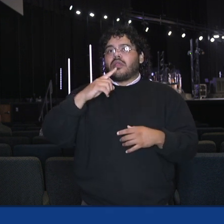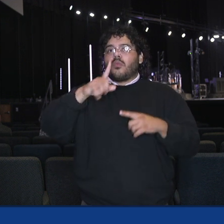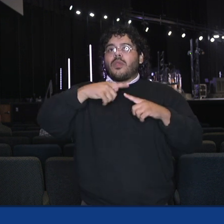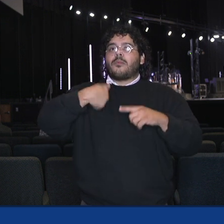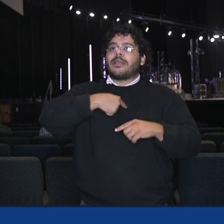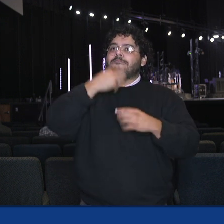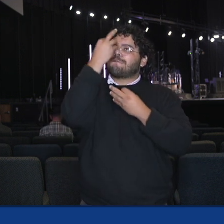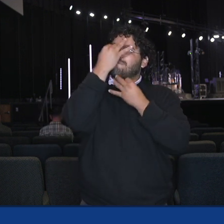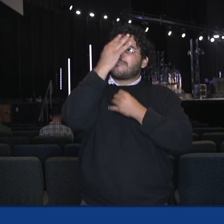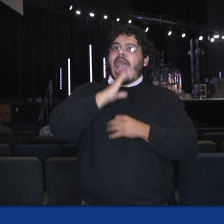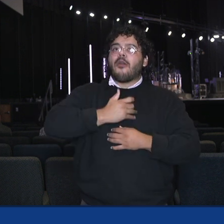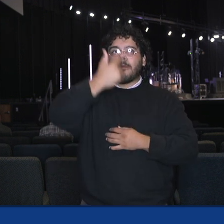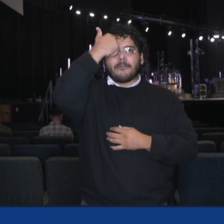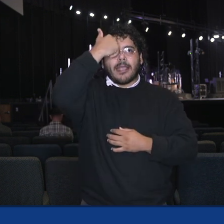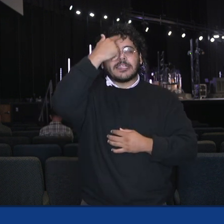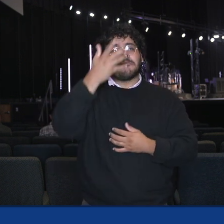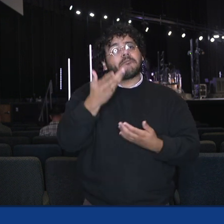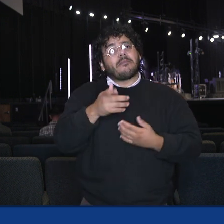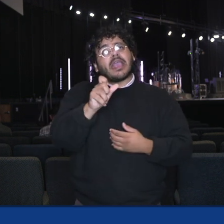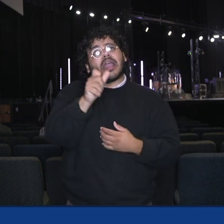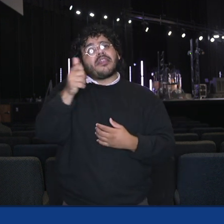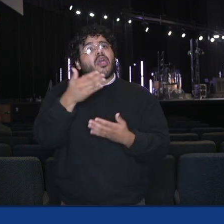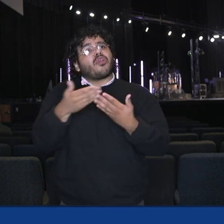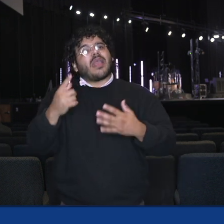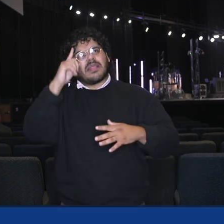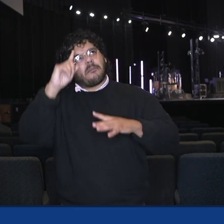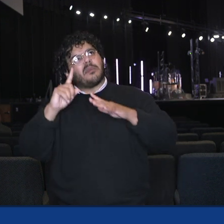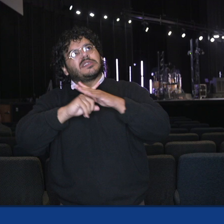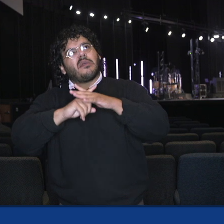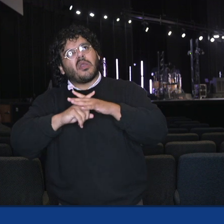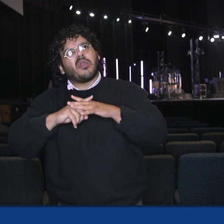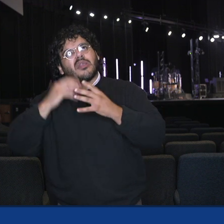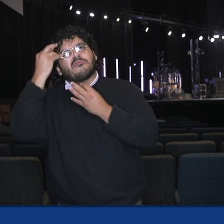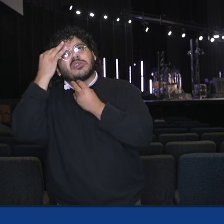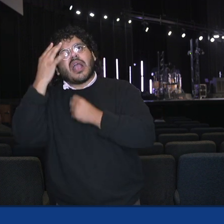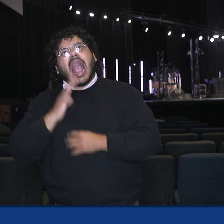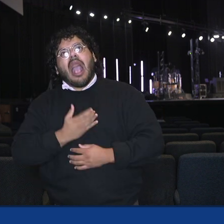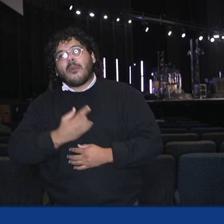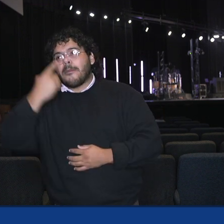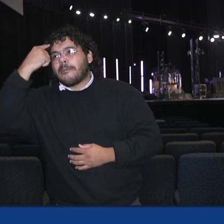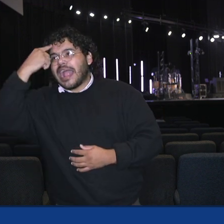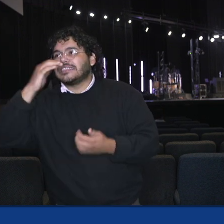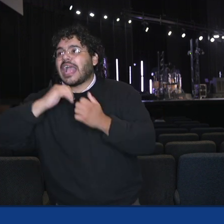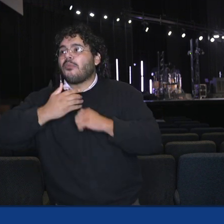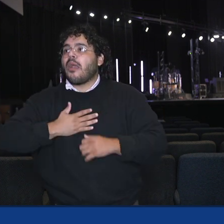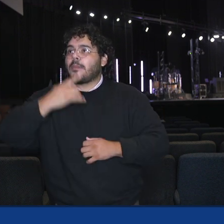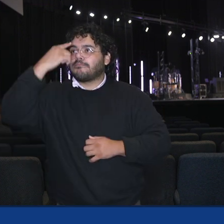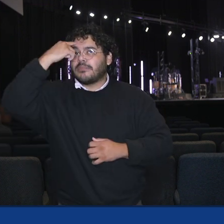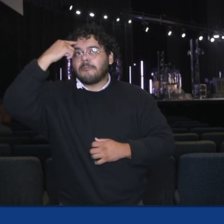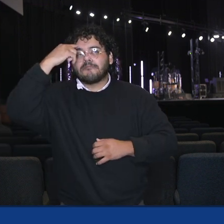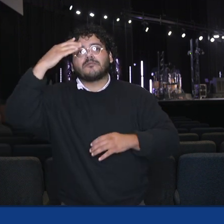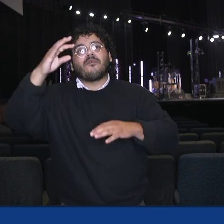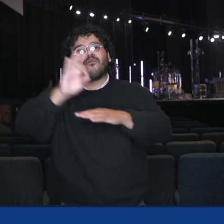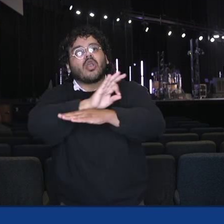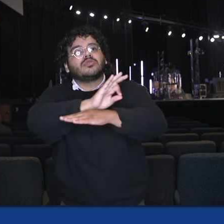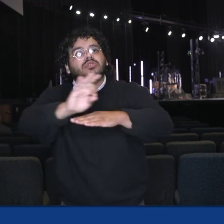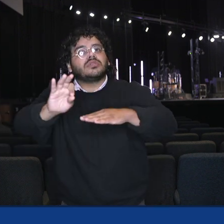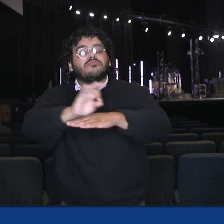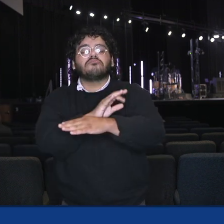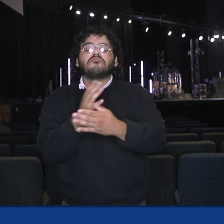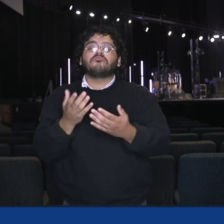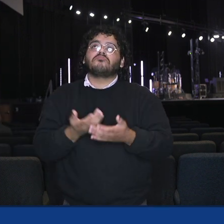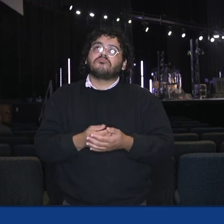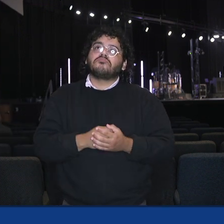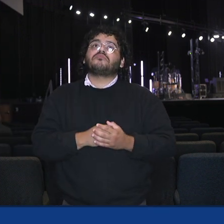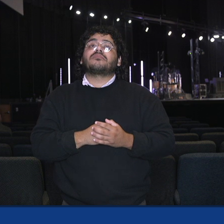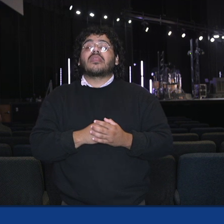minds. Another category that you might think of when we think about our minds is just our mental functionality. This has to do with